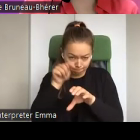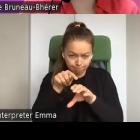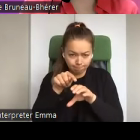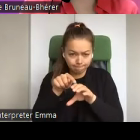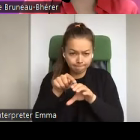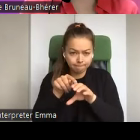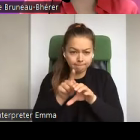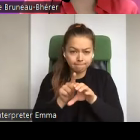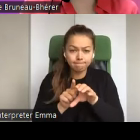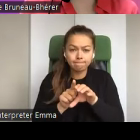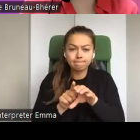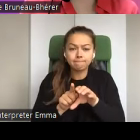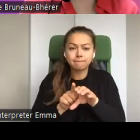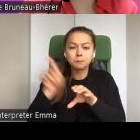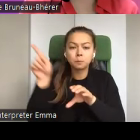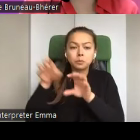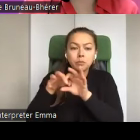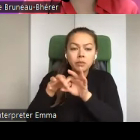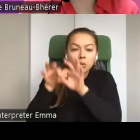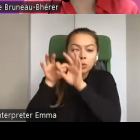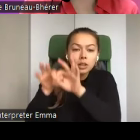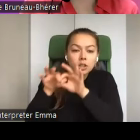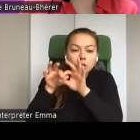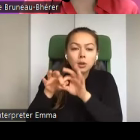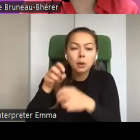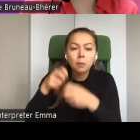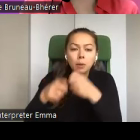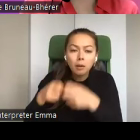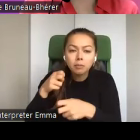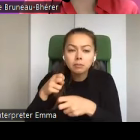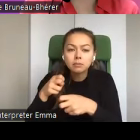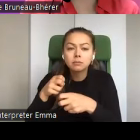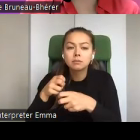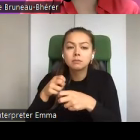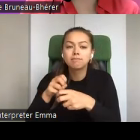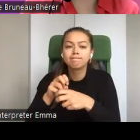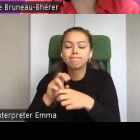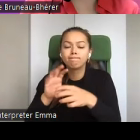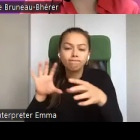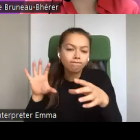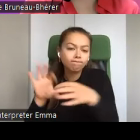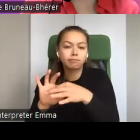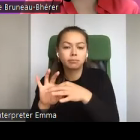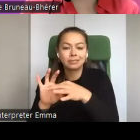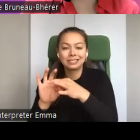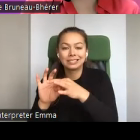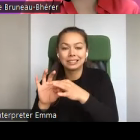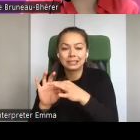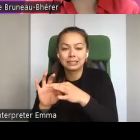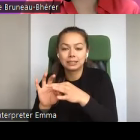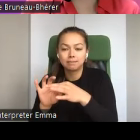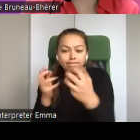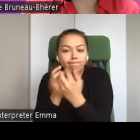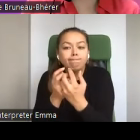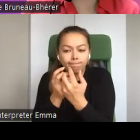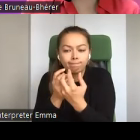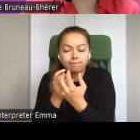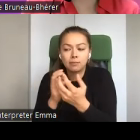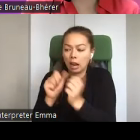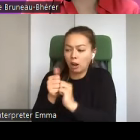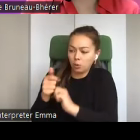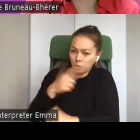relational problems and attachment. How can we trust our relationships with others when we've been affected through these